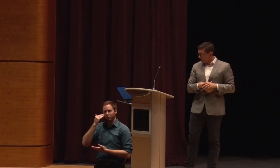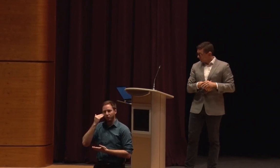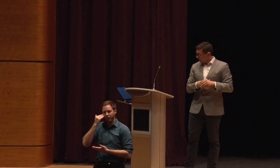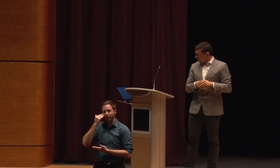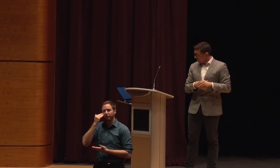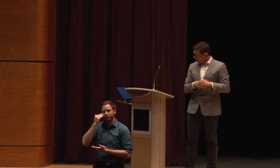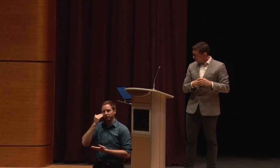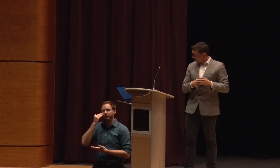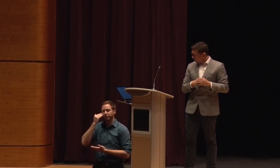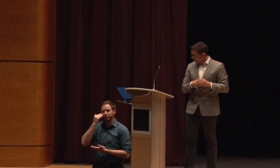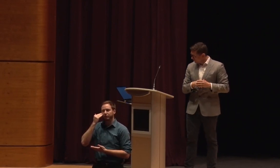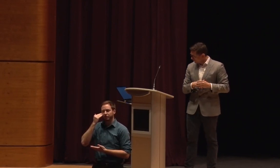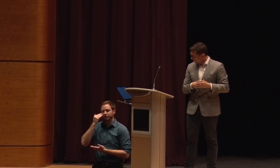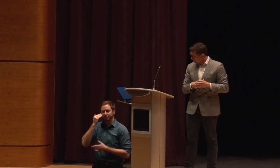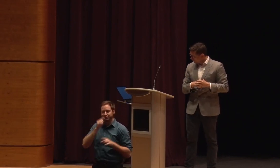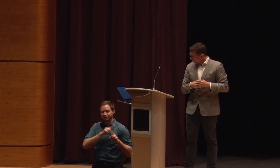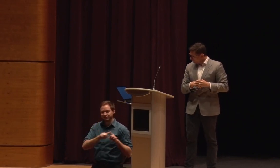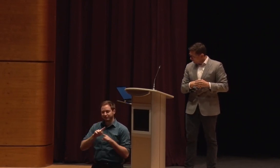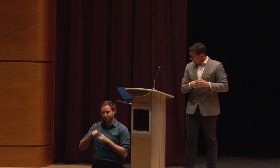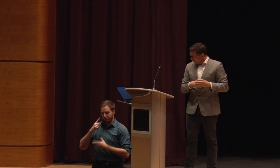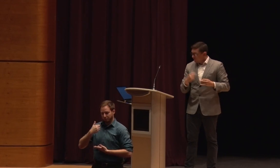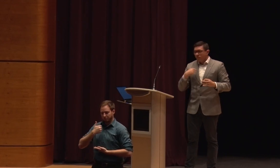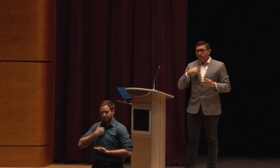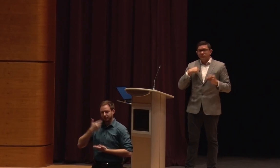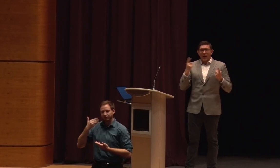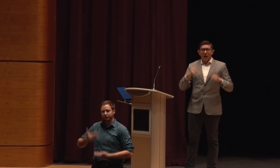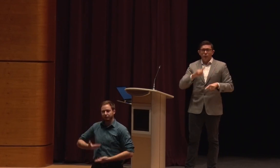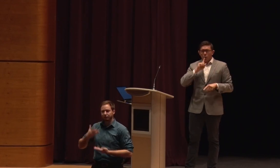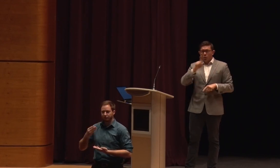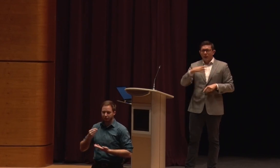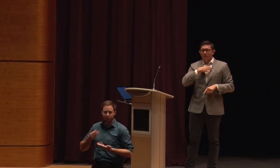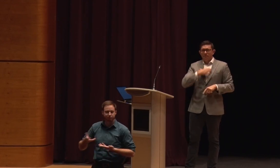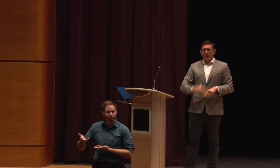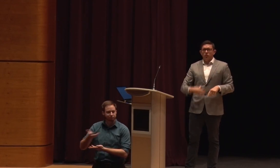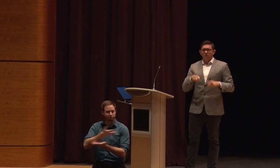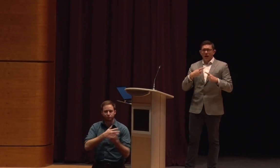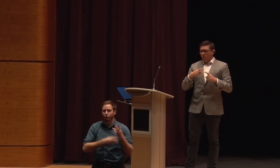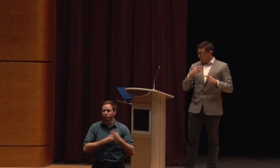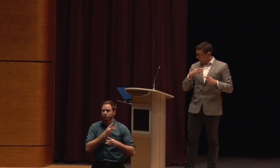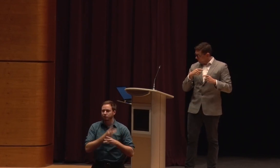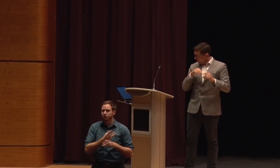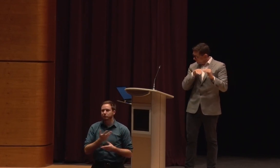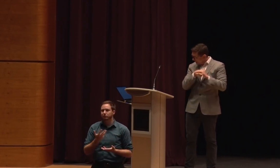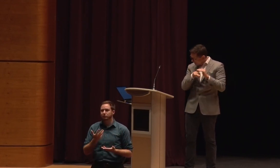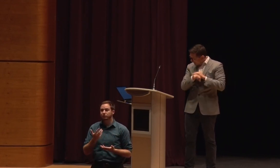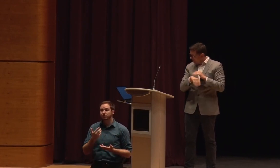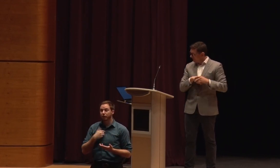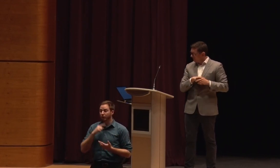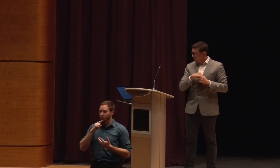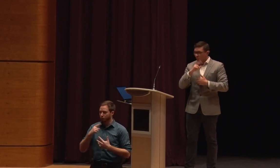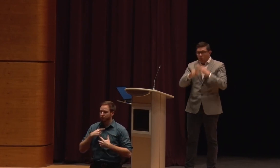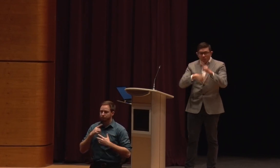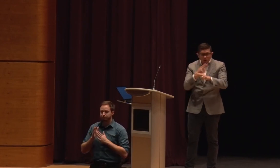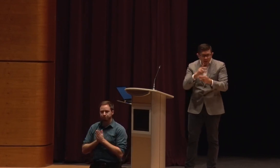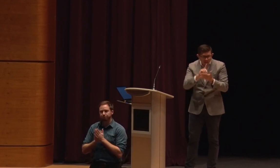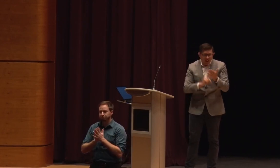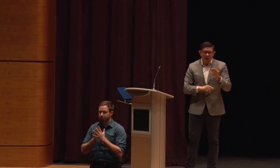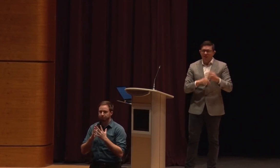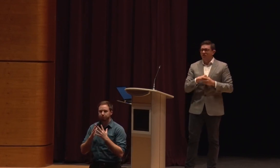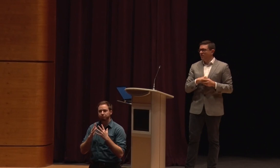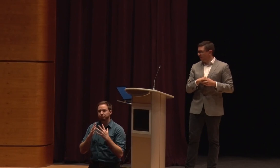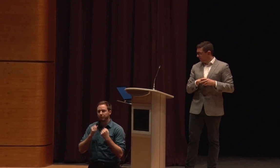of the difference between myself and the other parts of the population. I am really passionate about